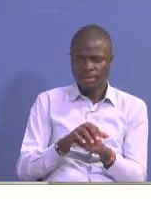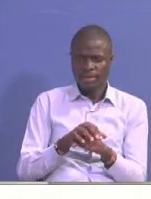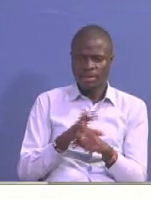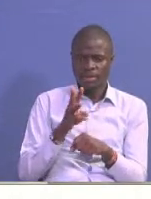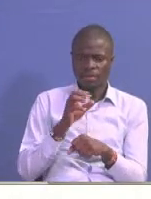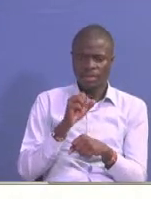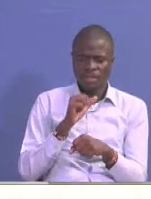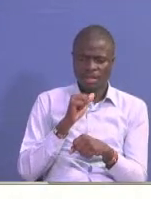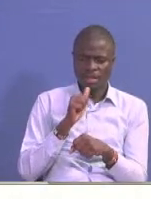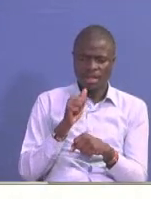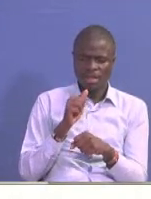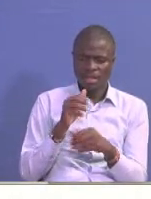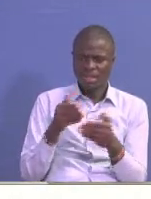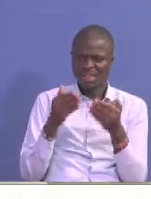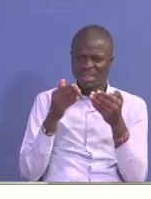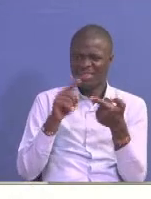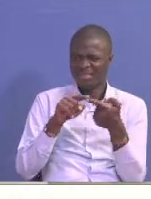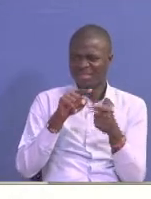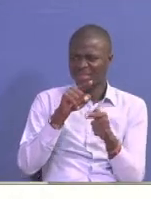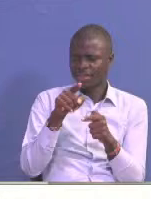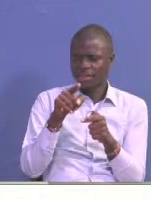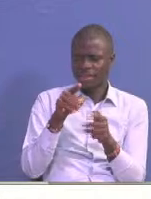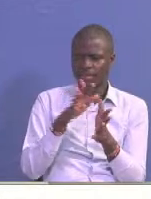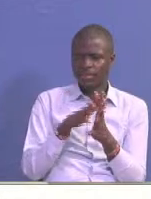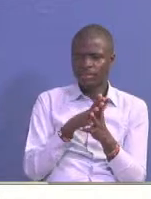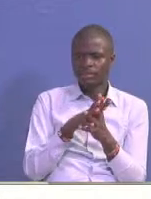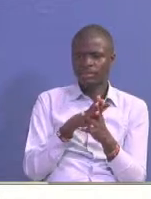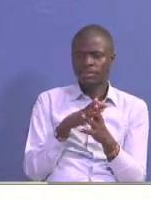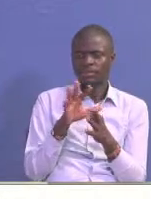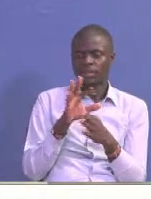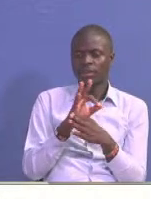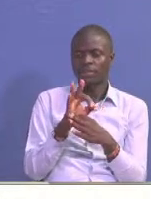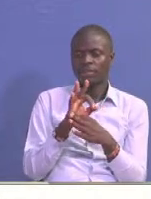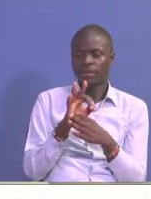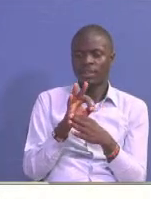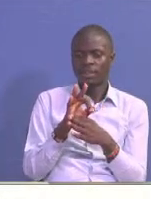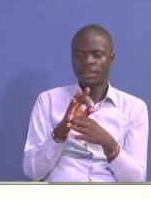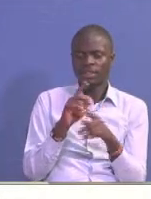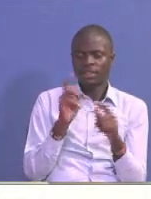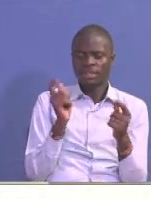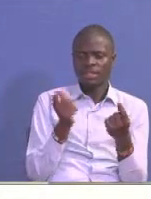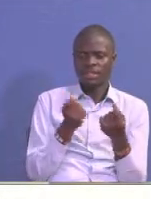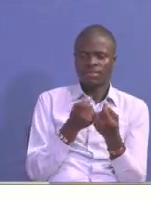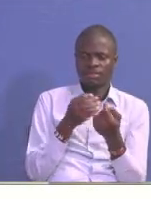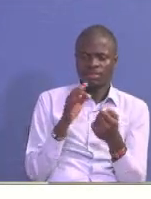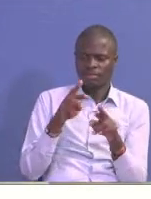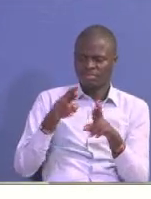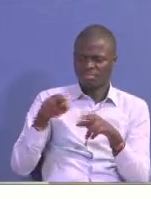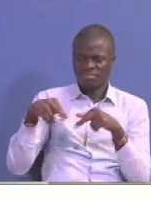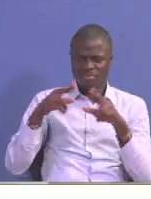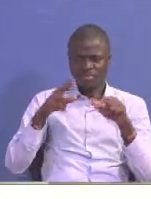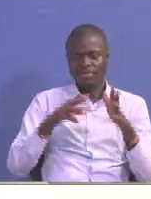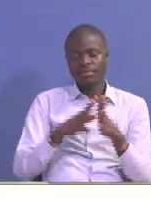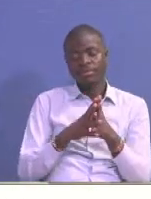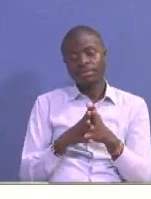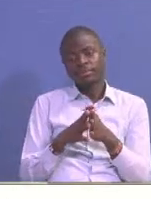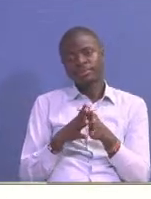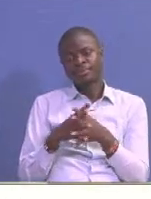can interact with them. Endowment funds that fund various types of research